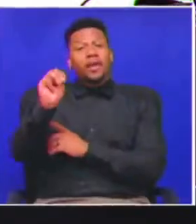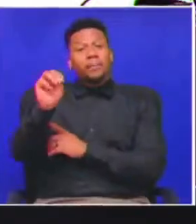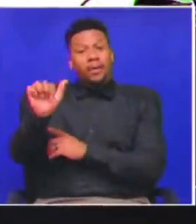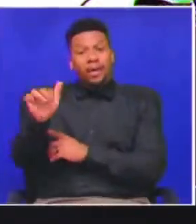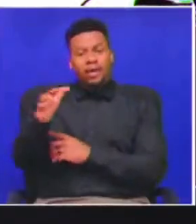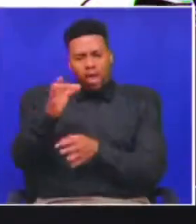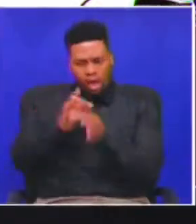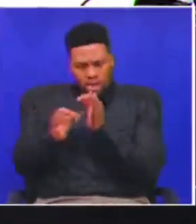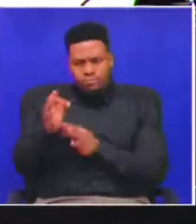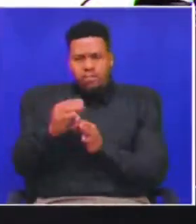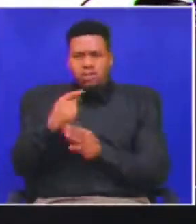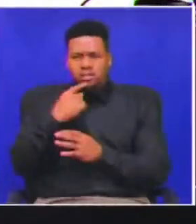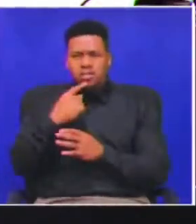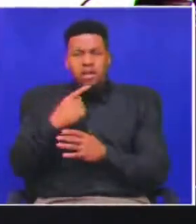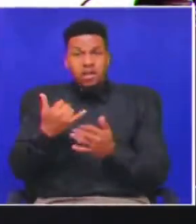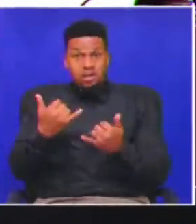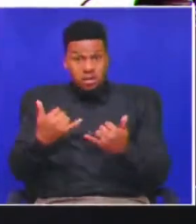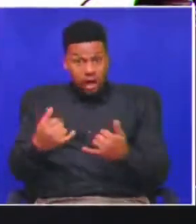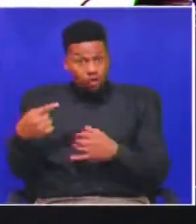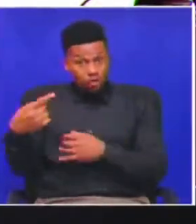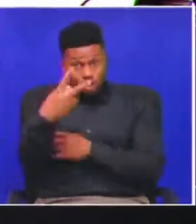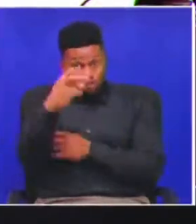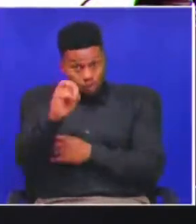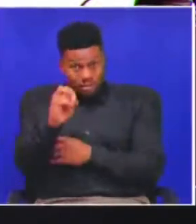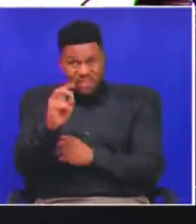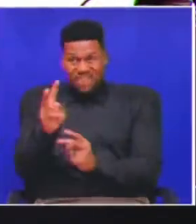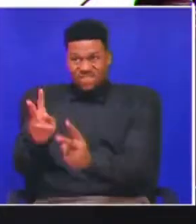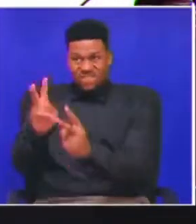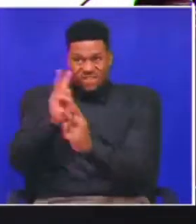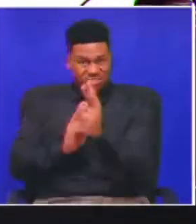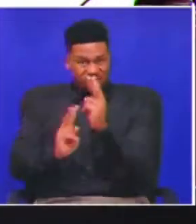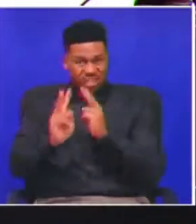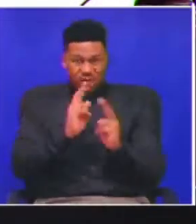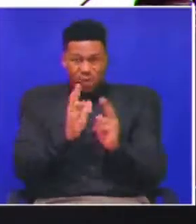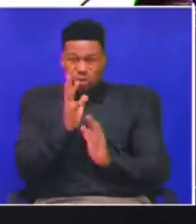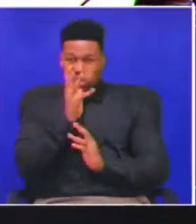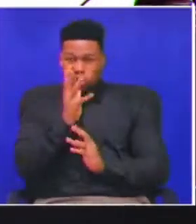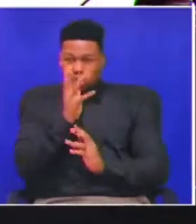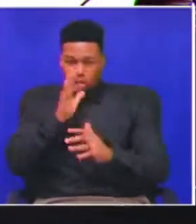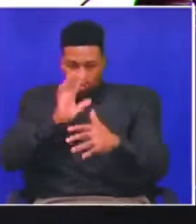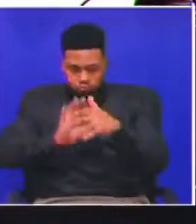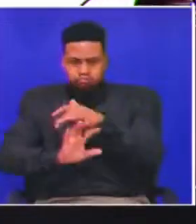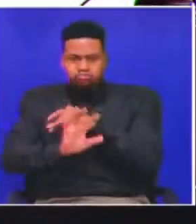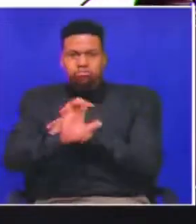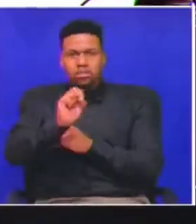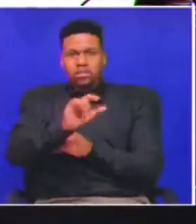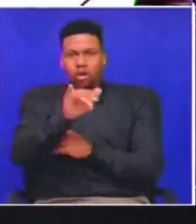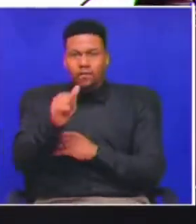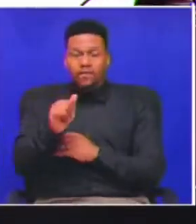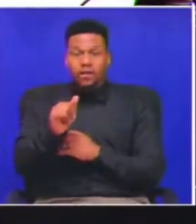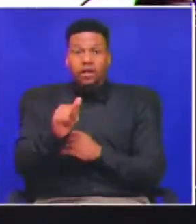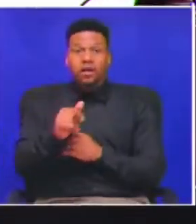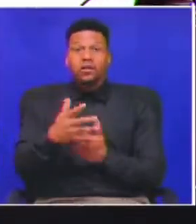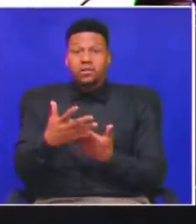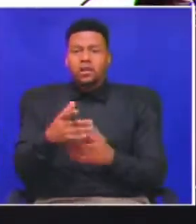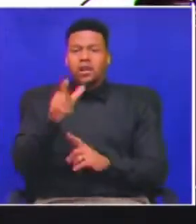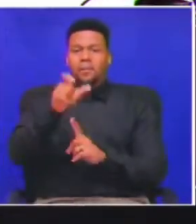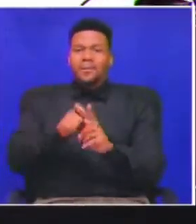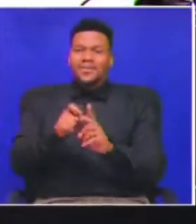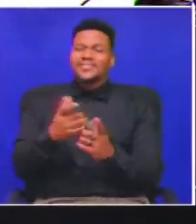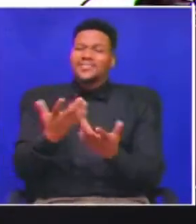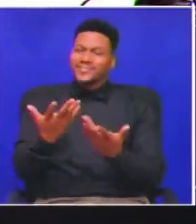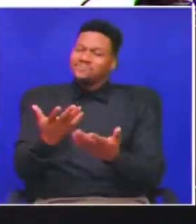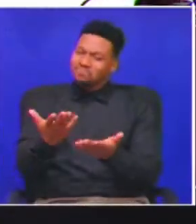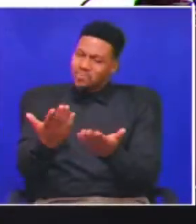having a flood of visitors to the G20, those who receive our visitors will be having body